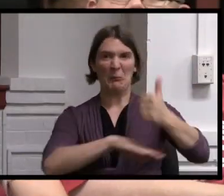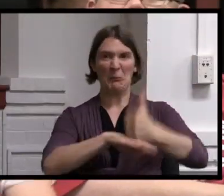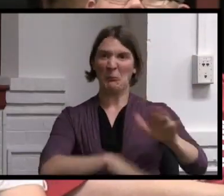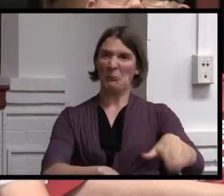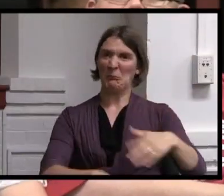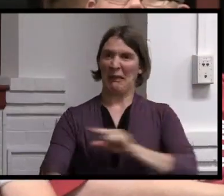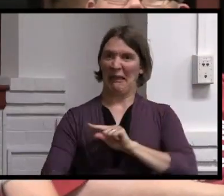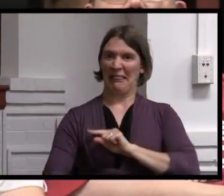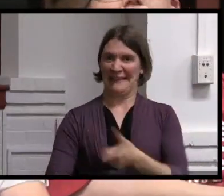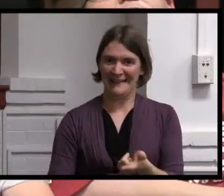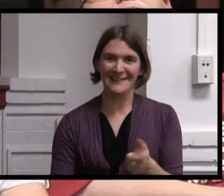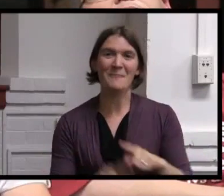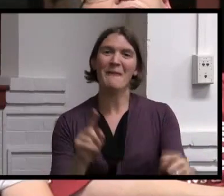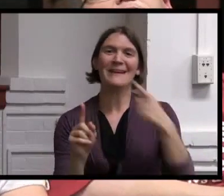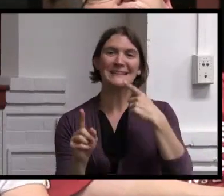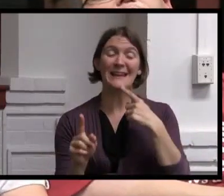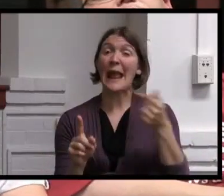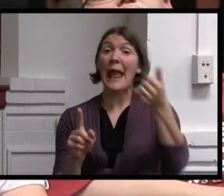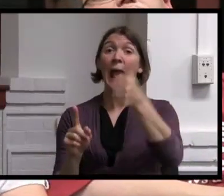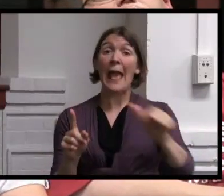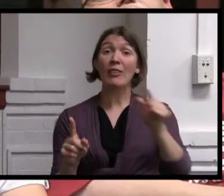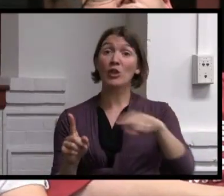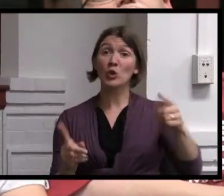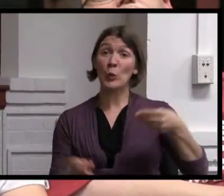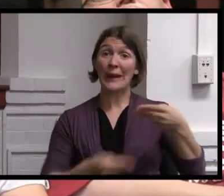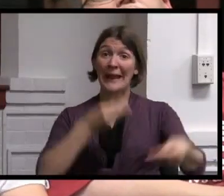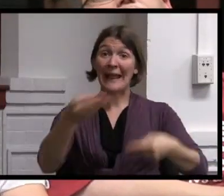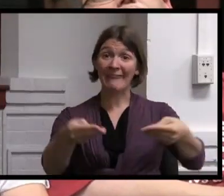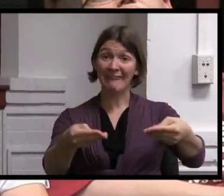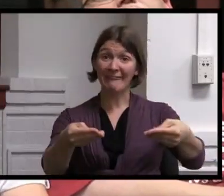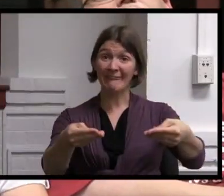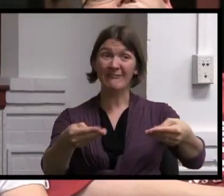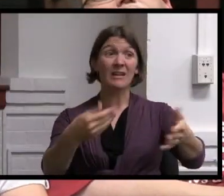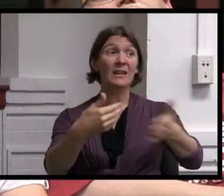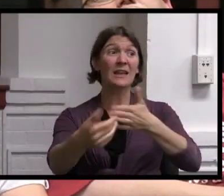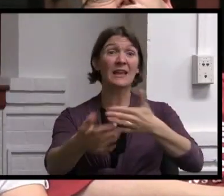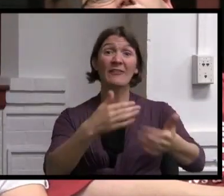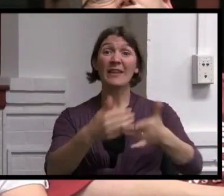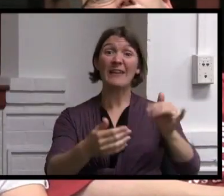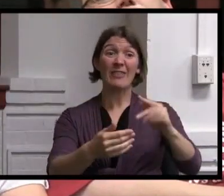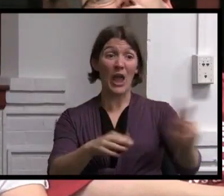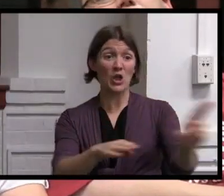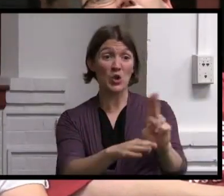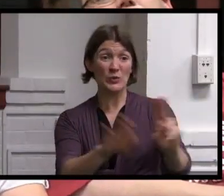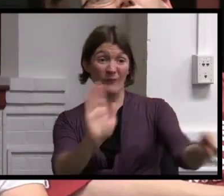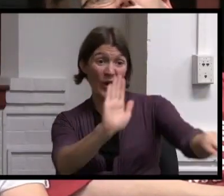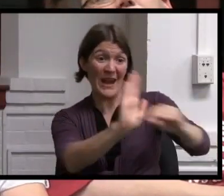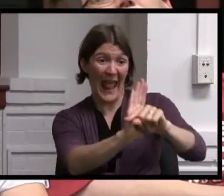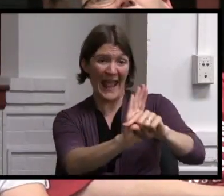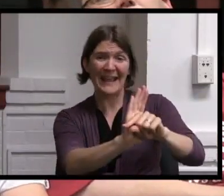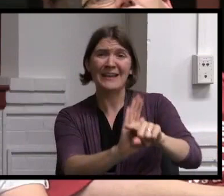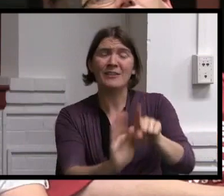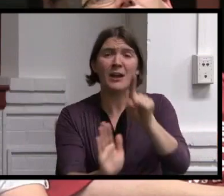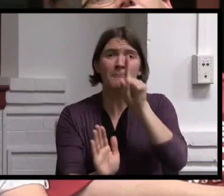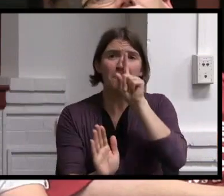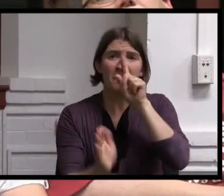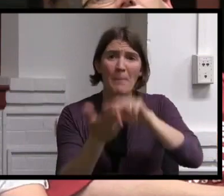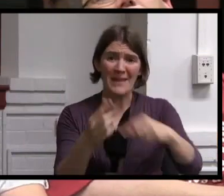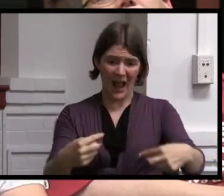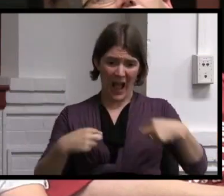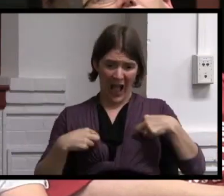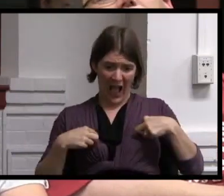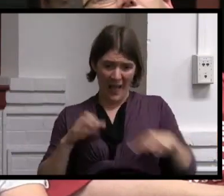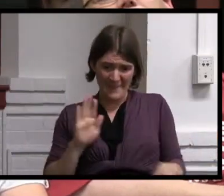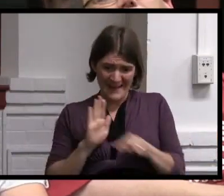to the effect of, anything that you give, even if it's used badly, does not reflect